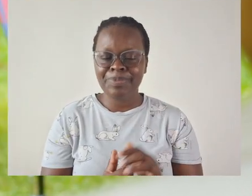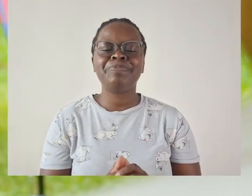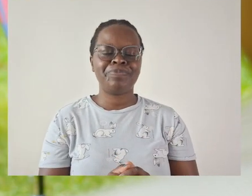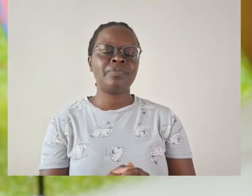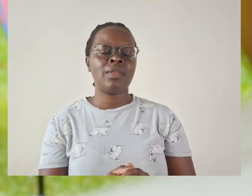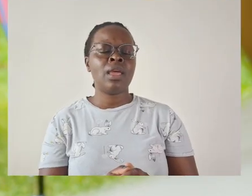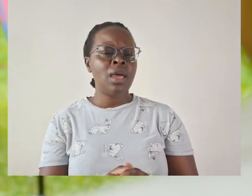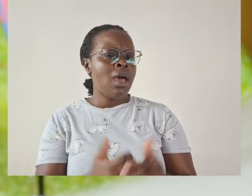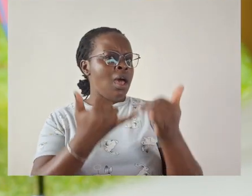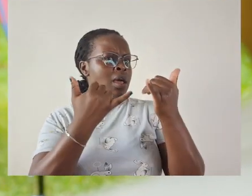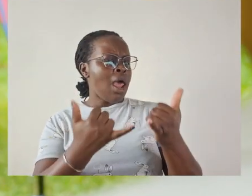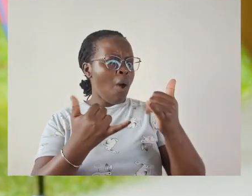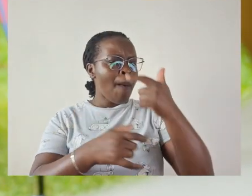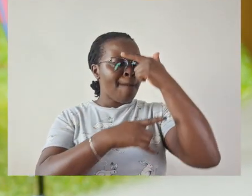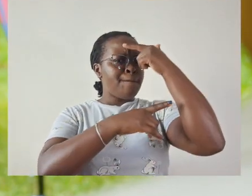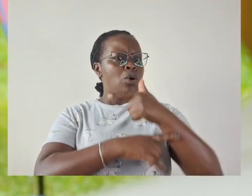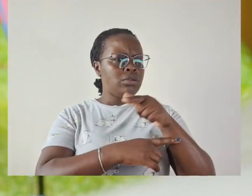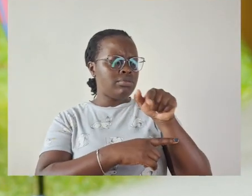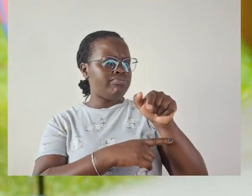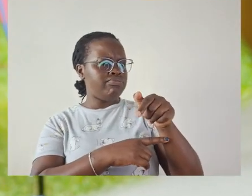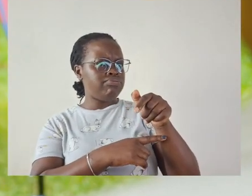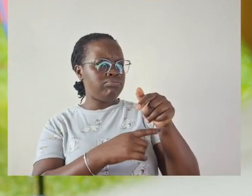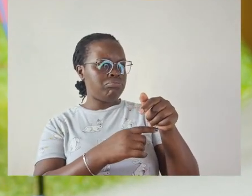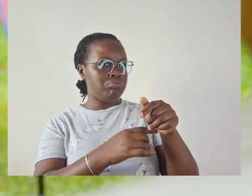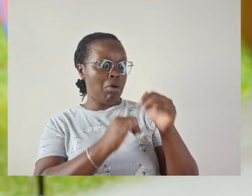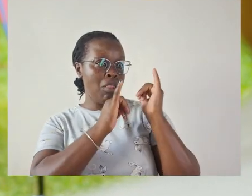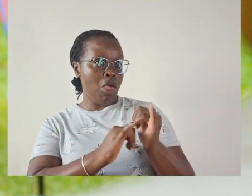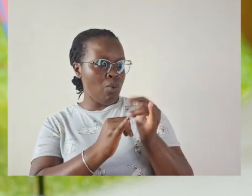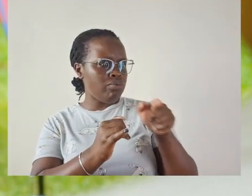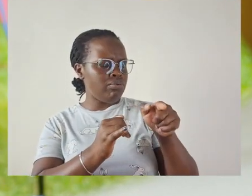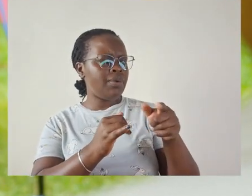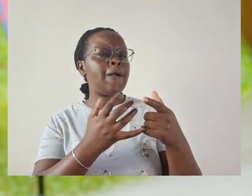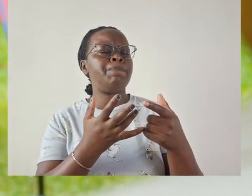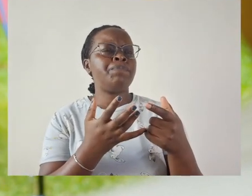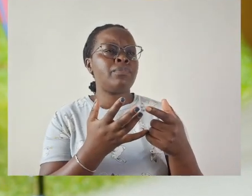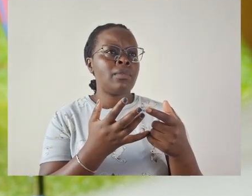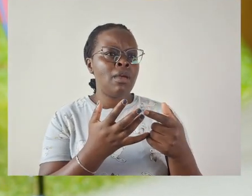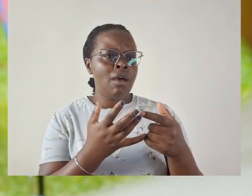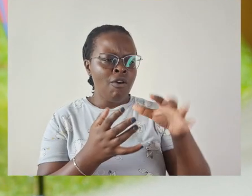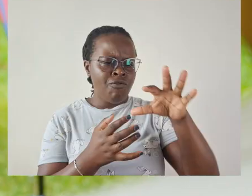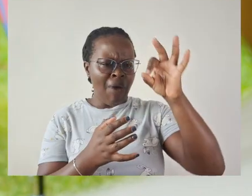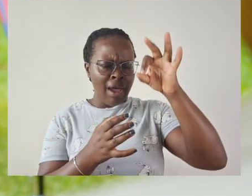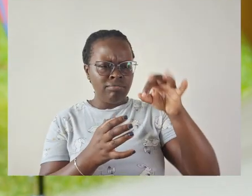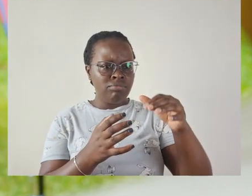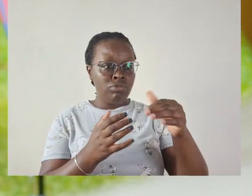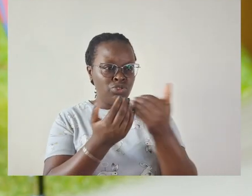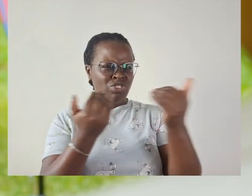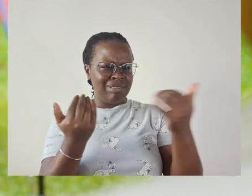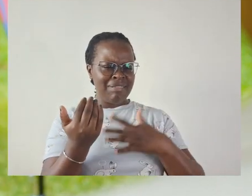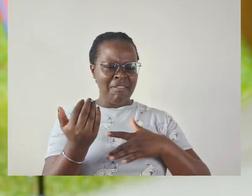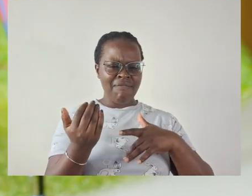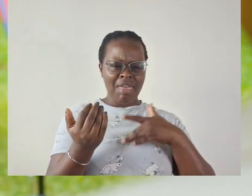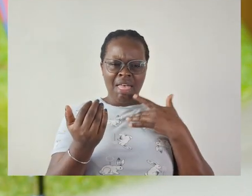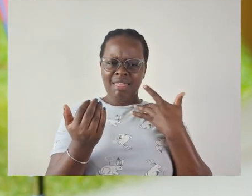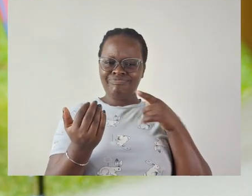policies, for instance, or even the current one, for instance, the 2021 ICT policy, you'd find that children have not